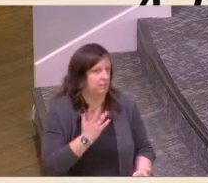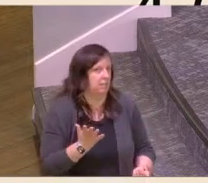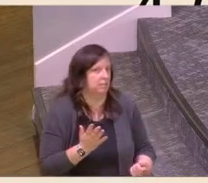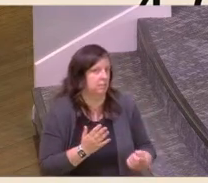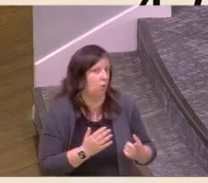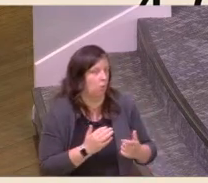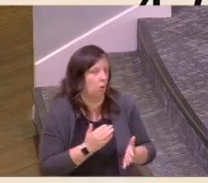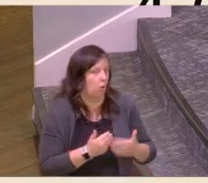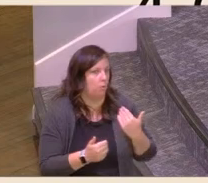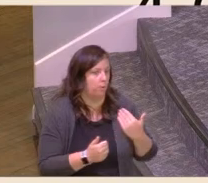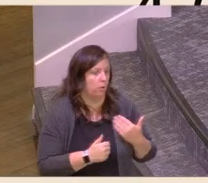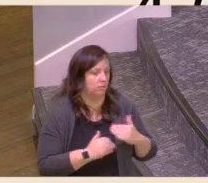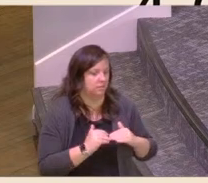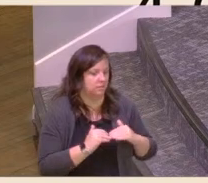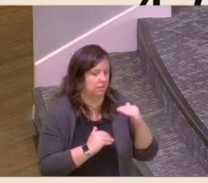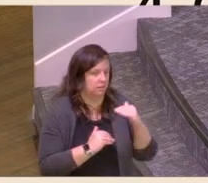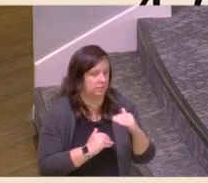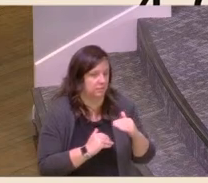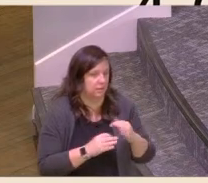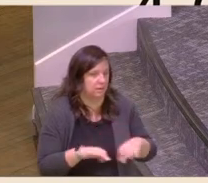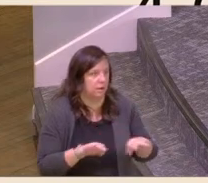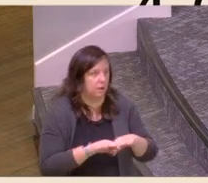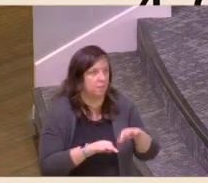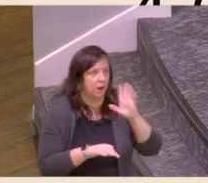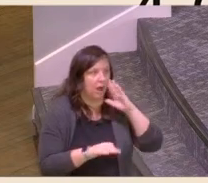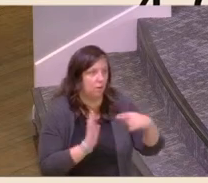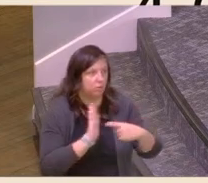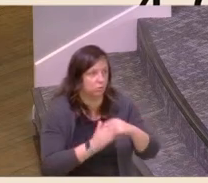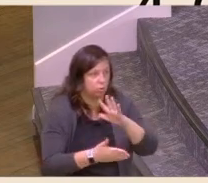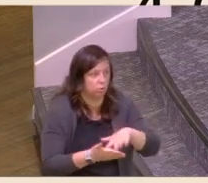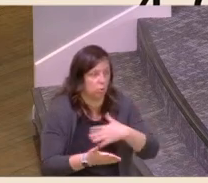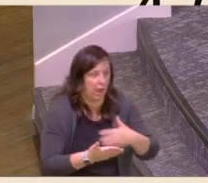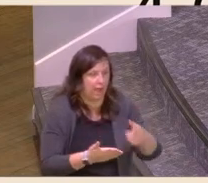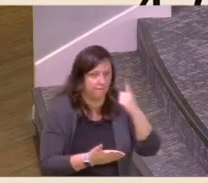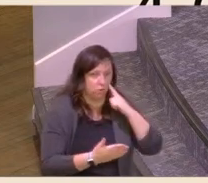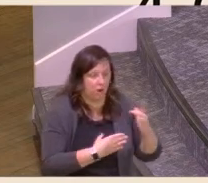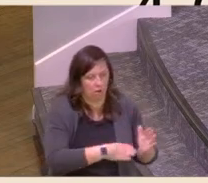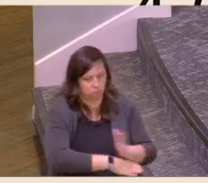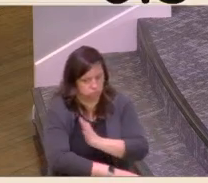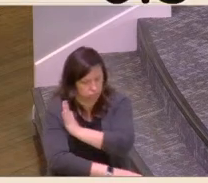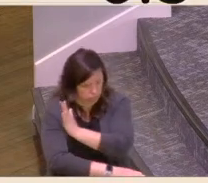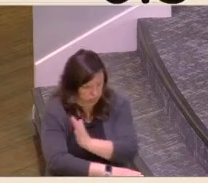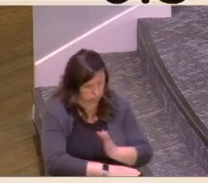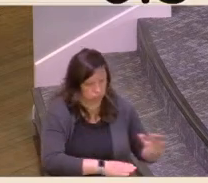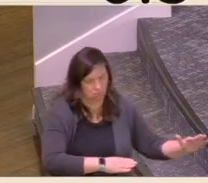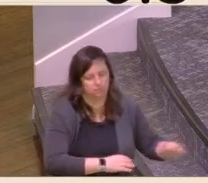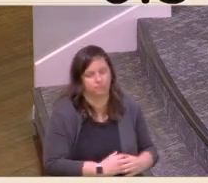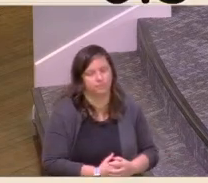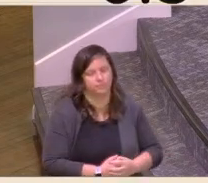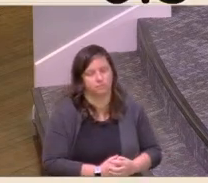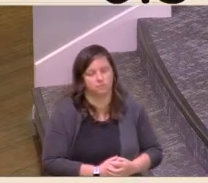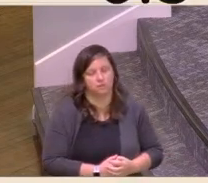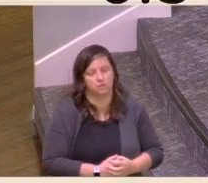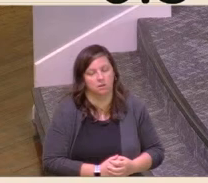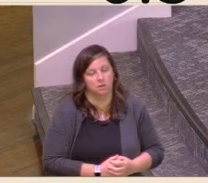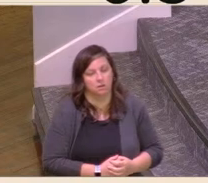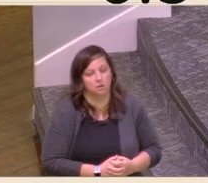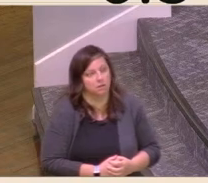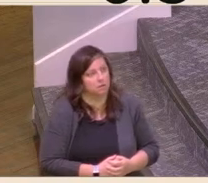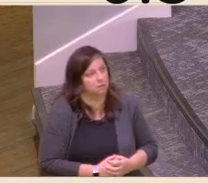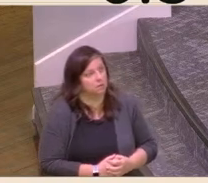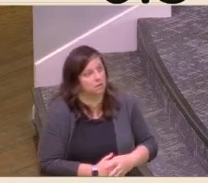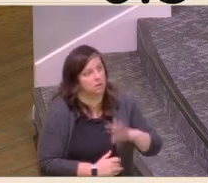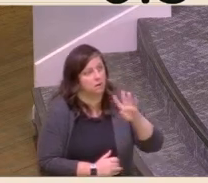share a graph of all of these ranked by the average as well as the standard deviation. So 4.6